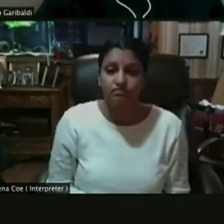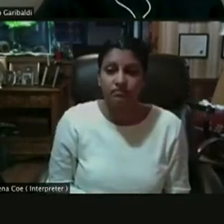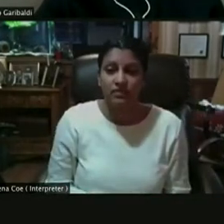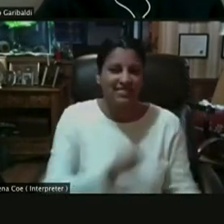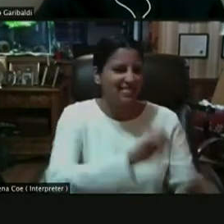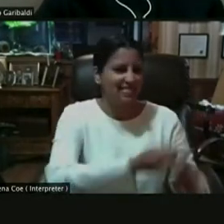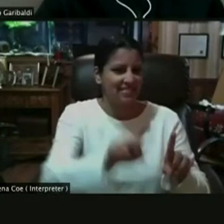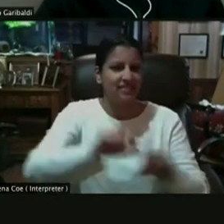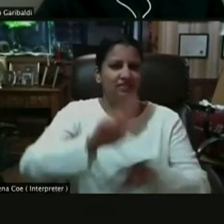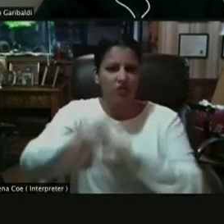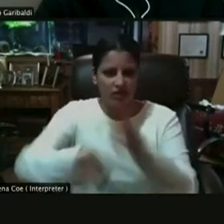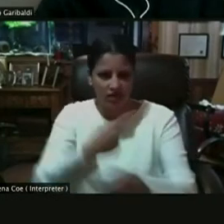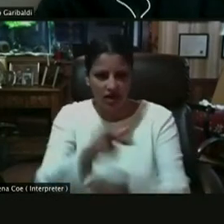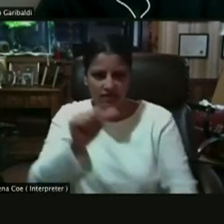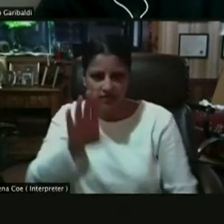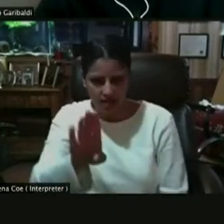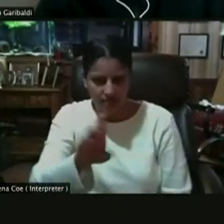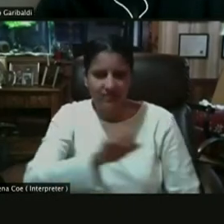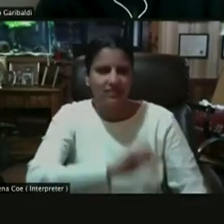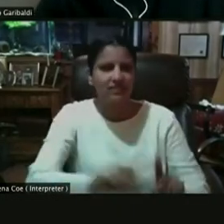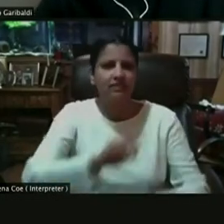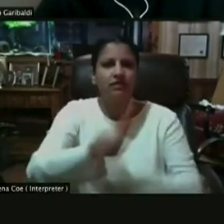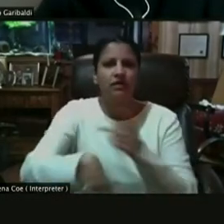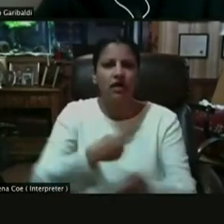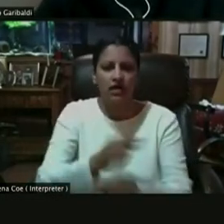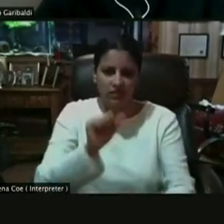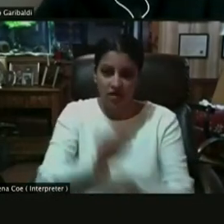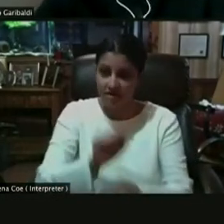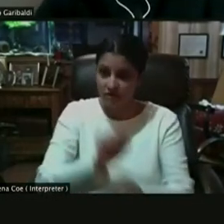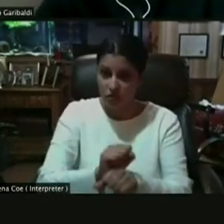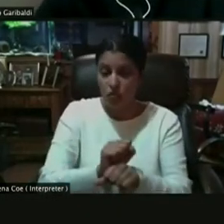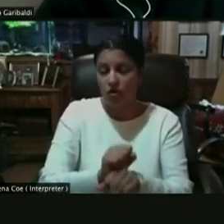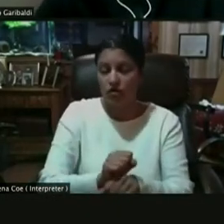of labs and different kinds of work that you can do there.